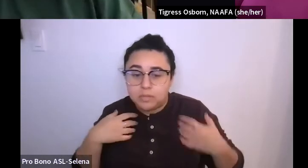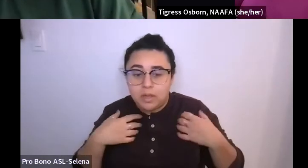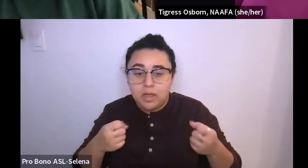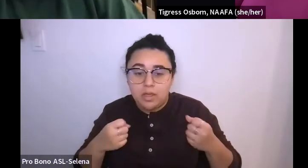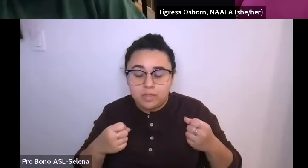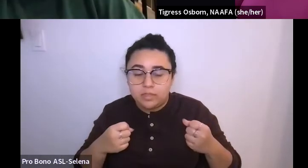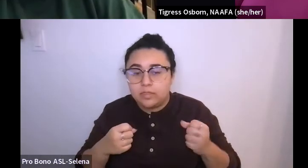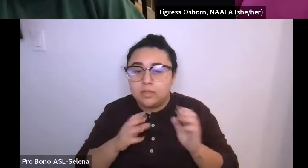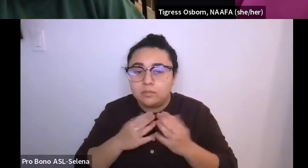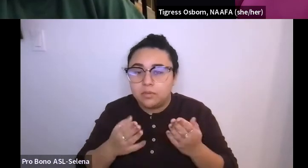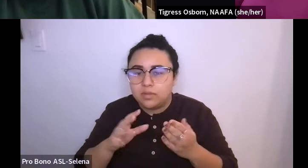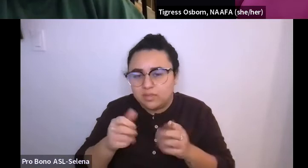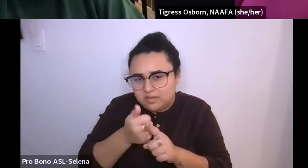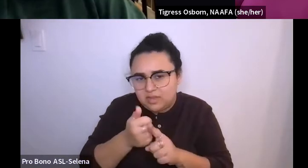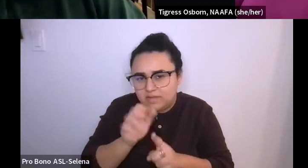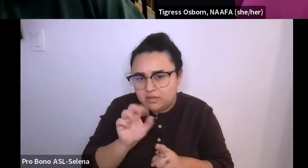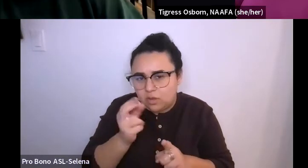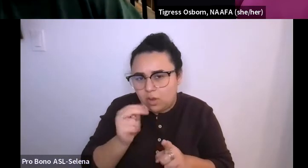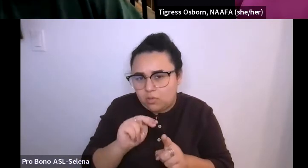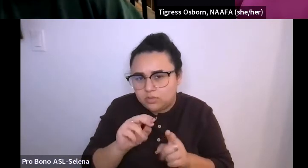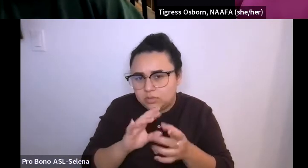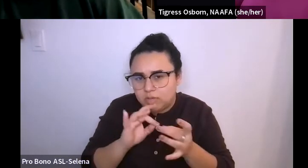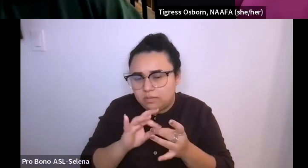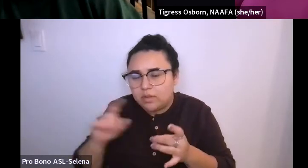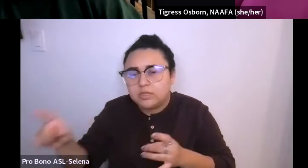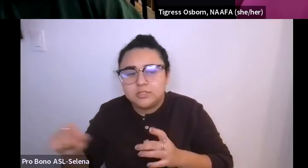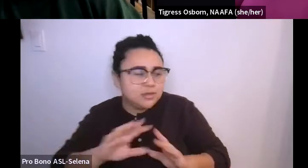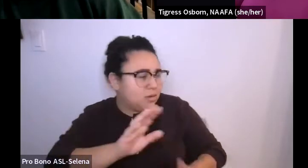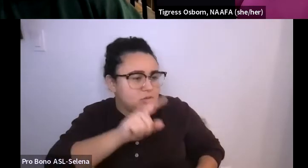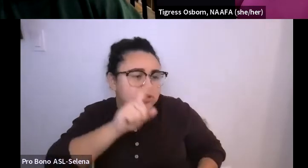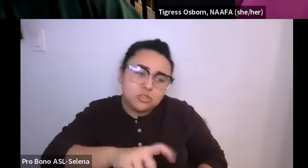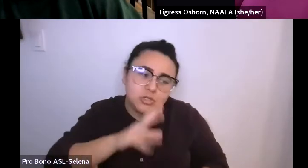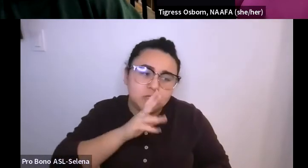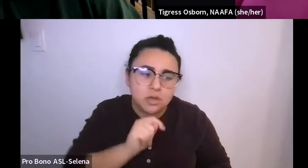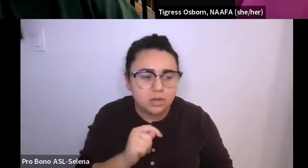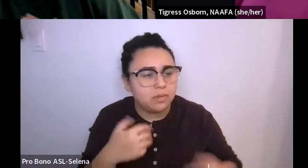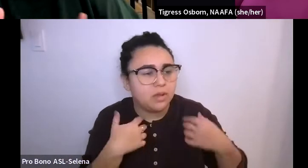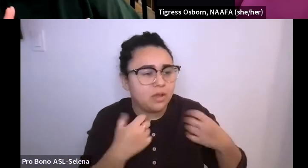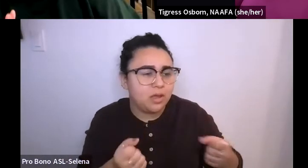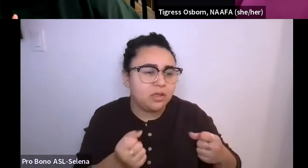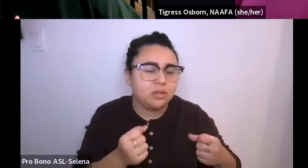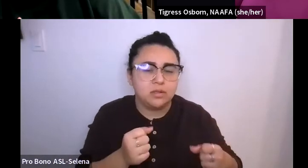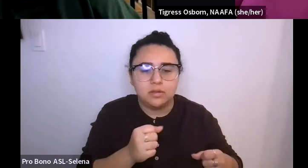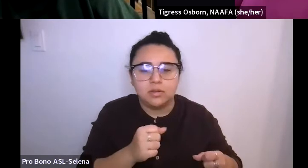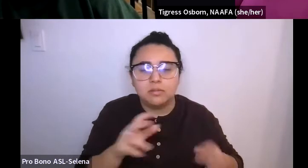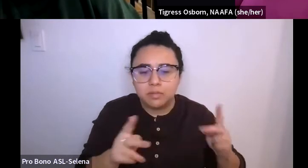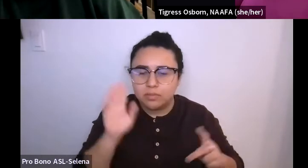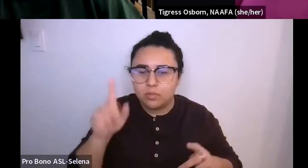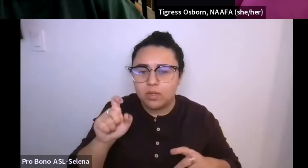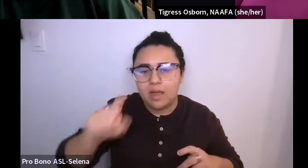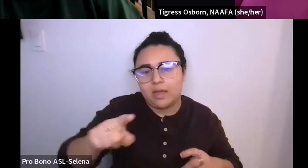in itself. And then my editor insisted that I did mention that I should talk about health, because that was going to be the question that everyone